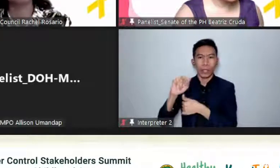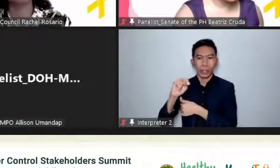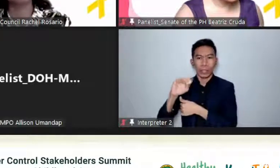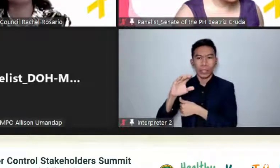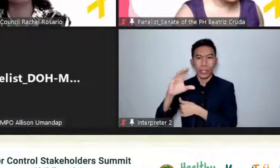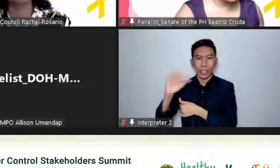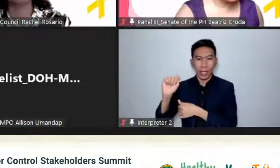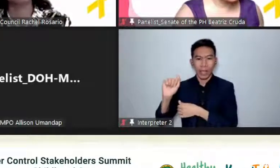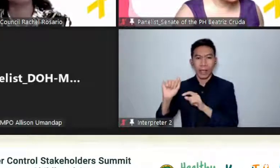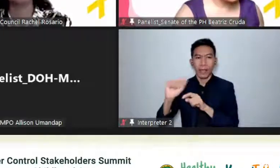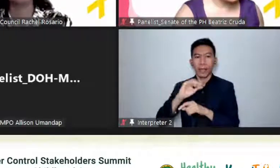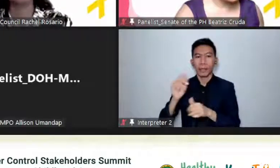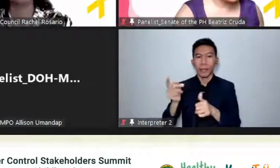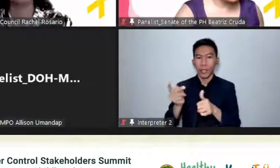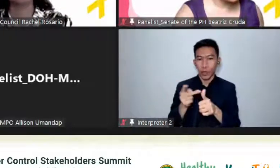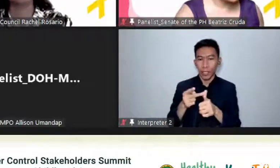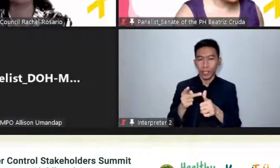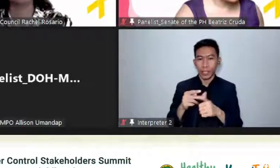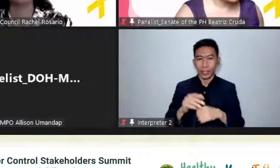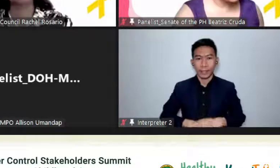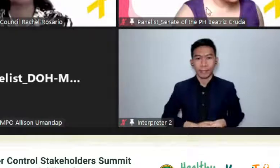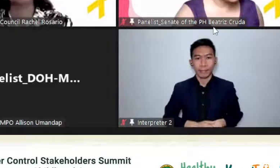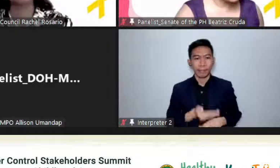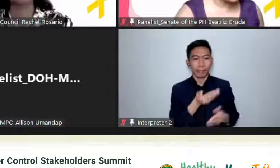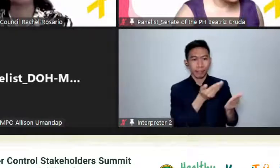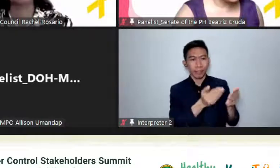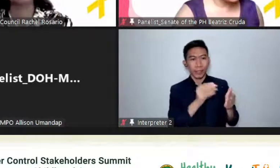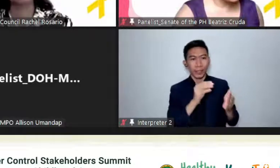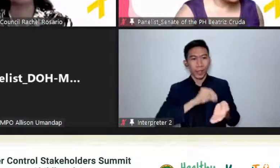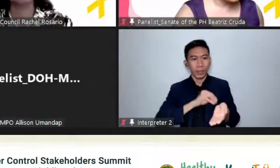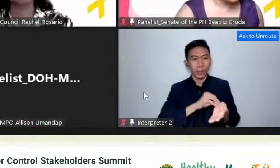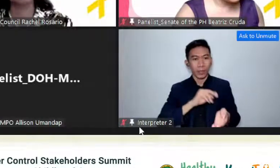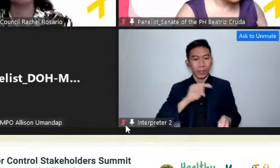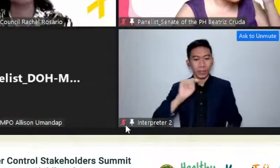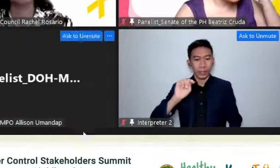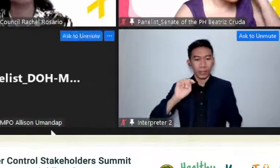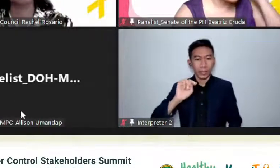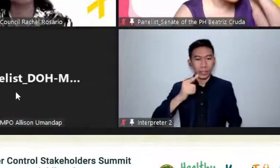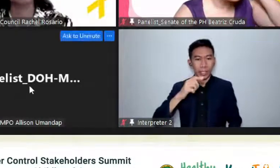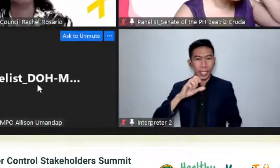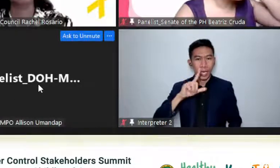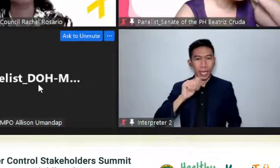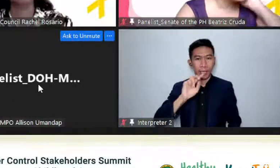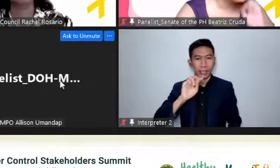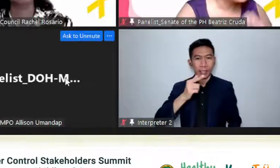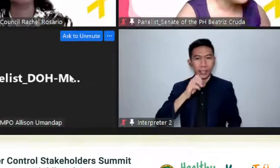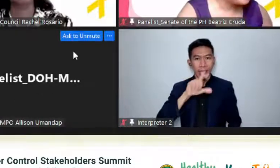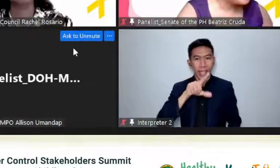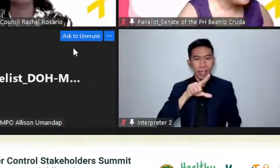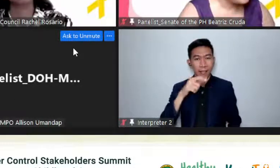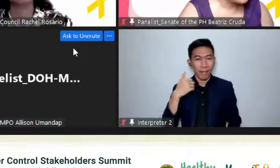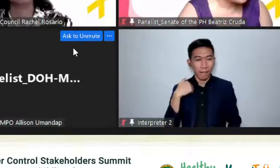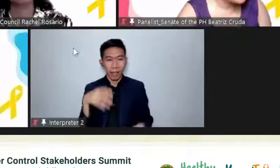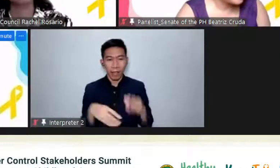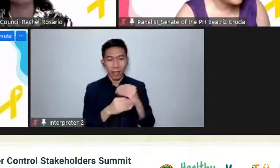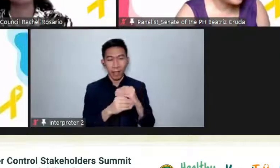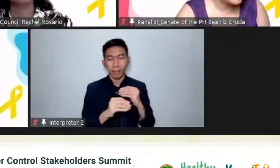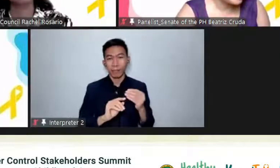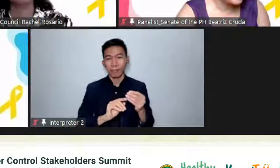mentioned. Dr. Nalanghel, is there anything you'd like to add to your list of priorities?